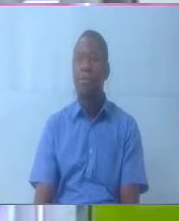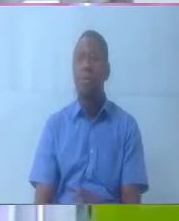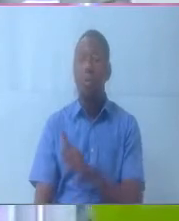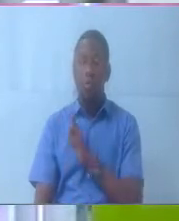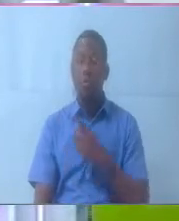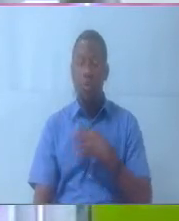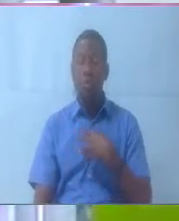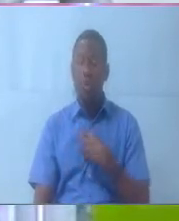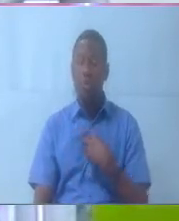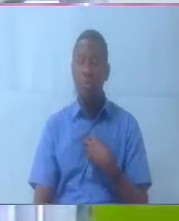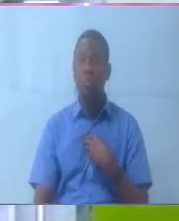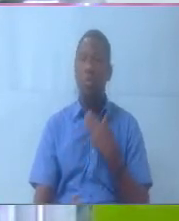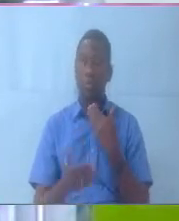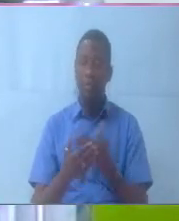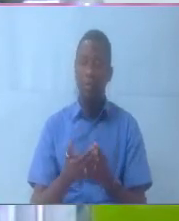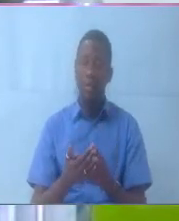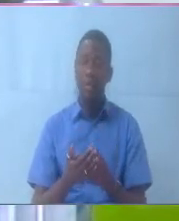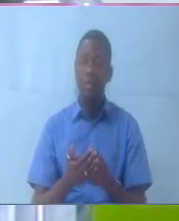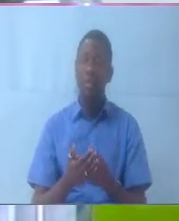o'clock.